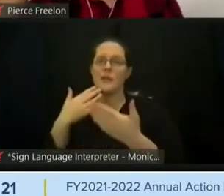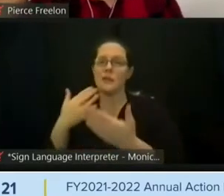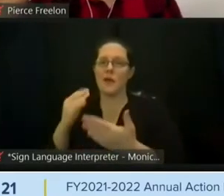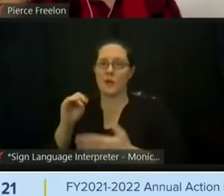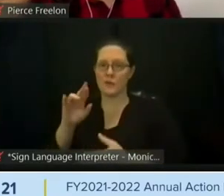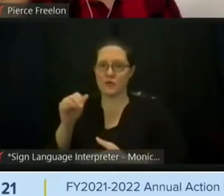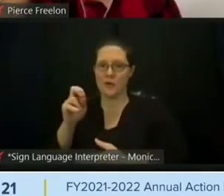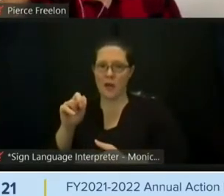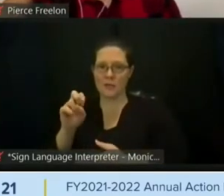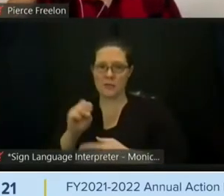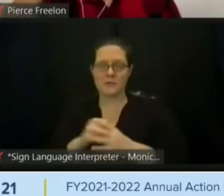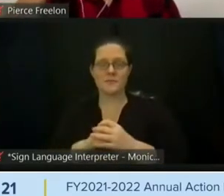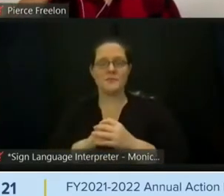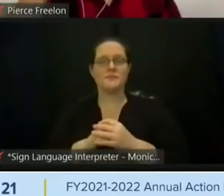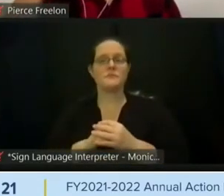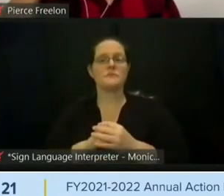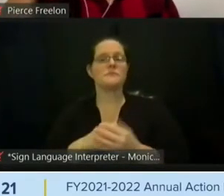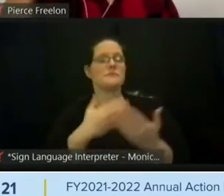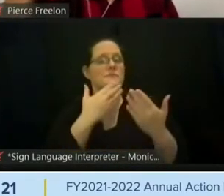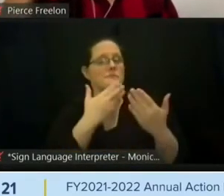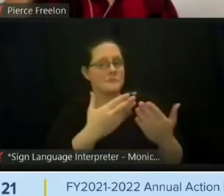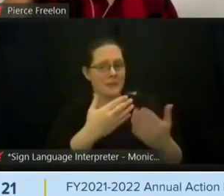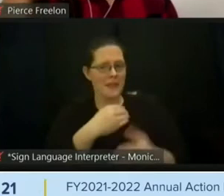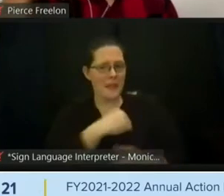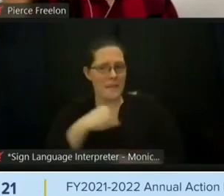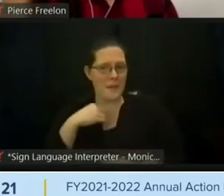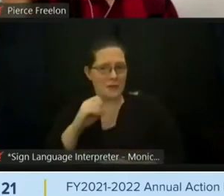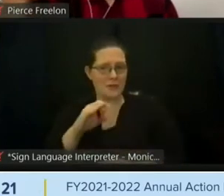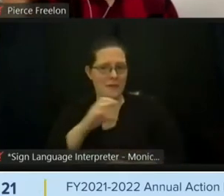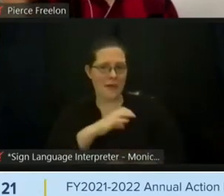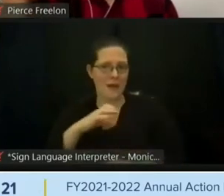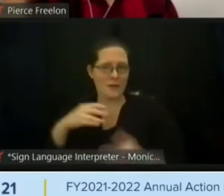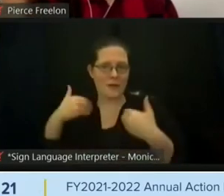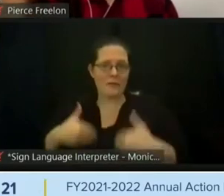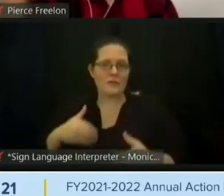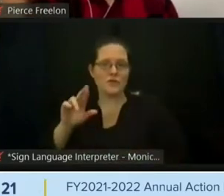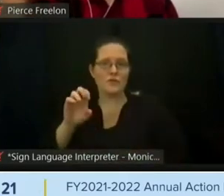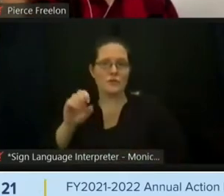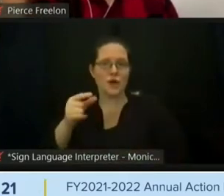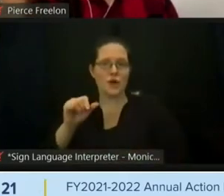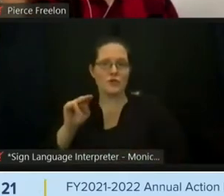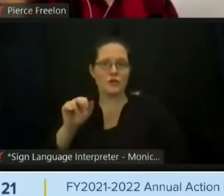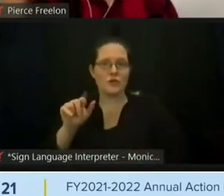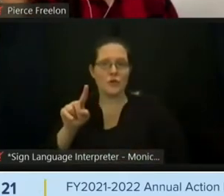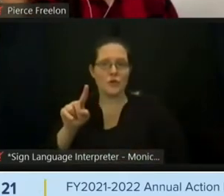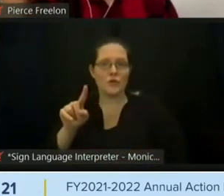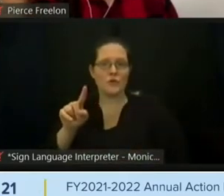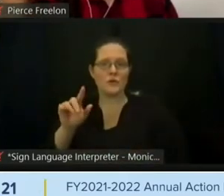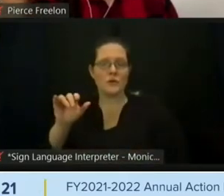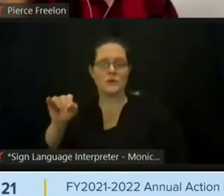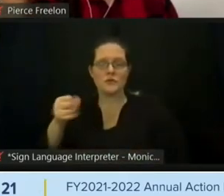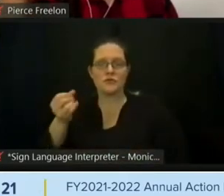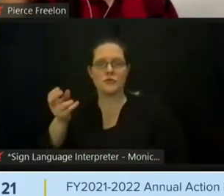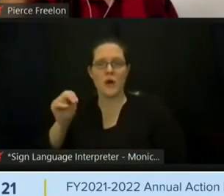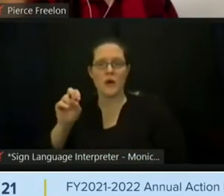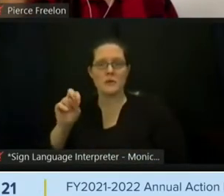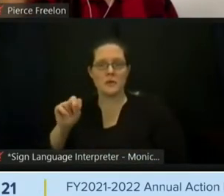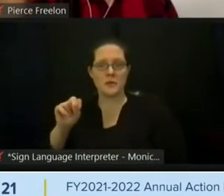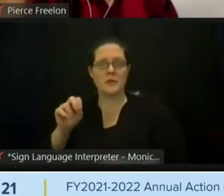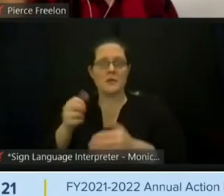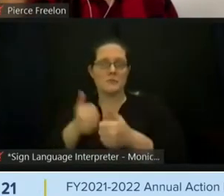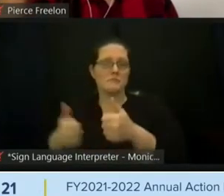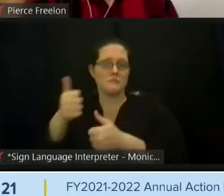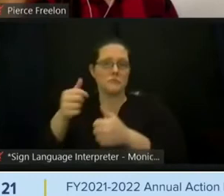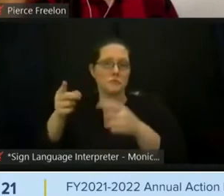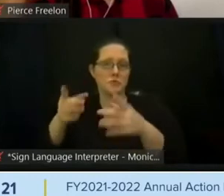Thank you, Mayor Pro Tem, members of Council, Reginald Johnson, Director, Department of Community Development. So the purpose of the public